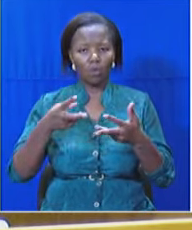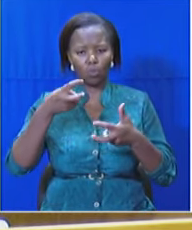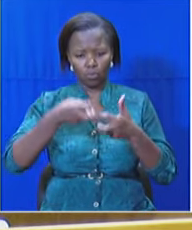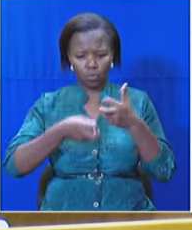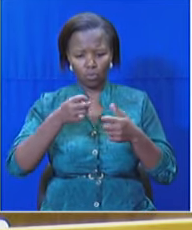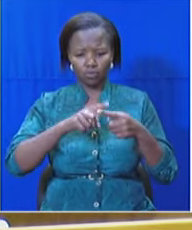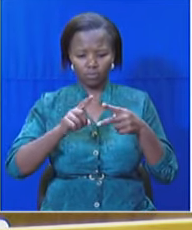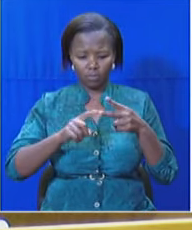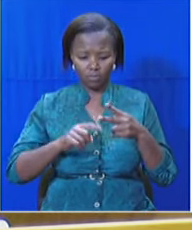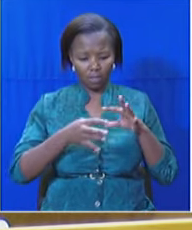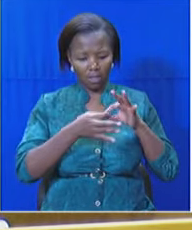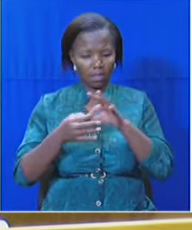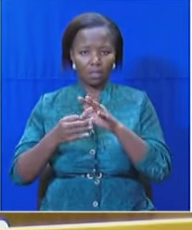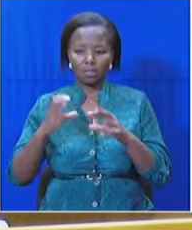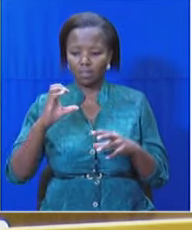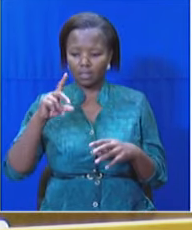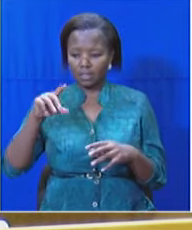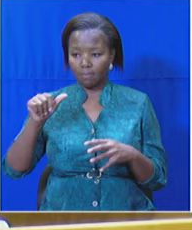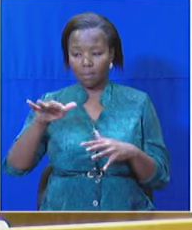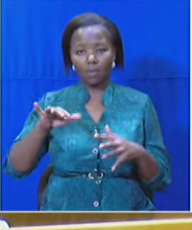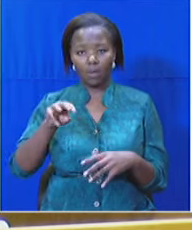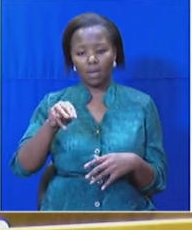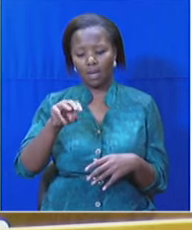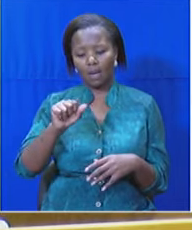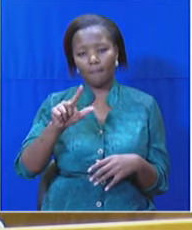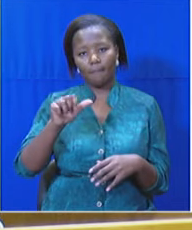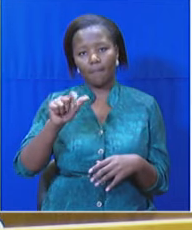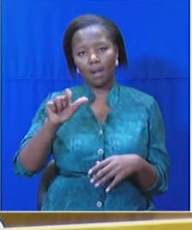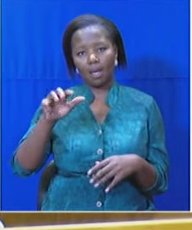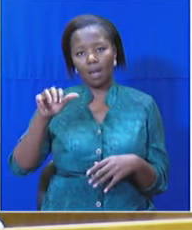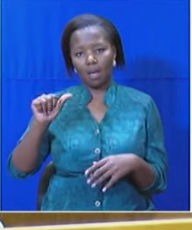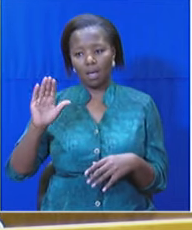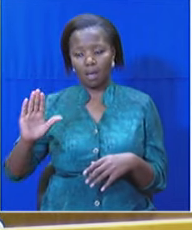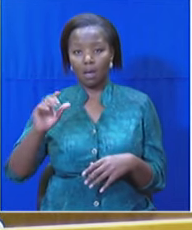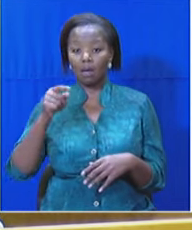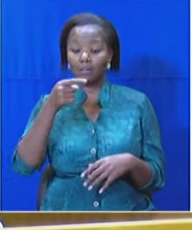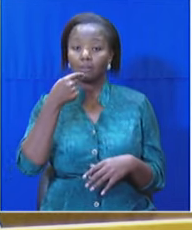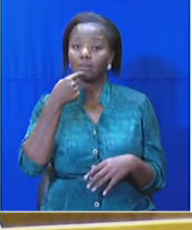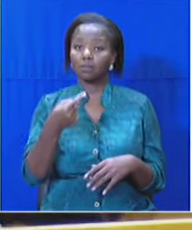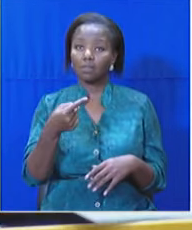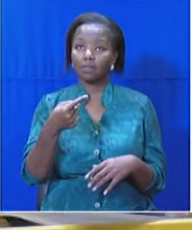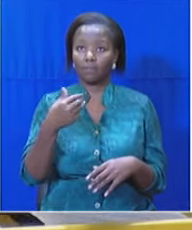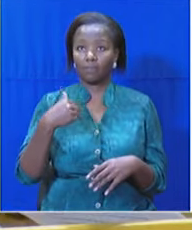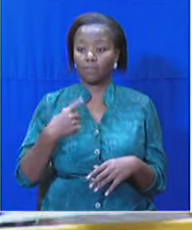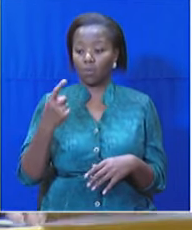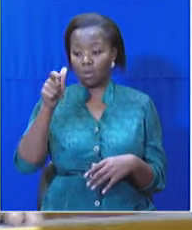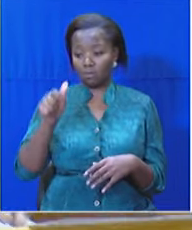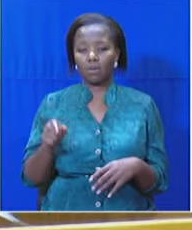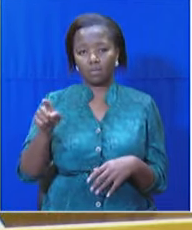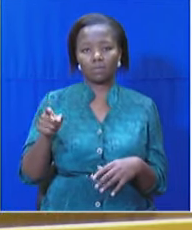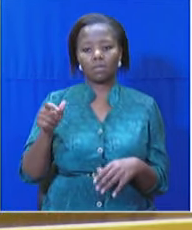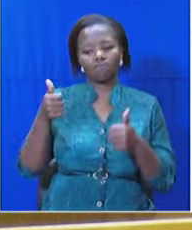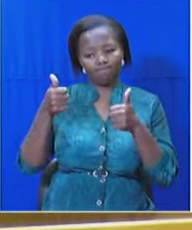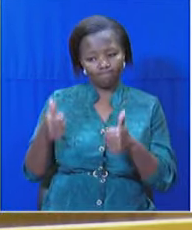eMala lapha eMpumalanga. Uthi ubaba uNkosi, he's one of the beneficiary. Uyabuza